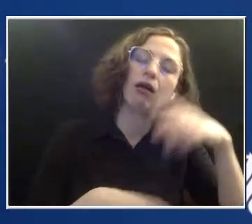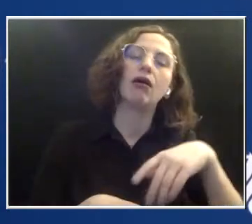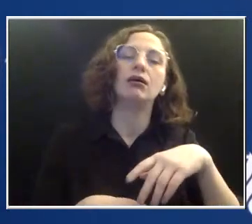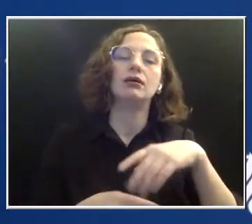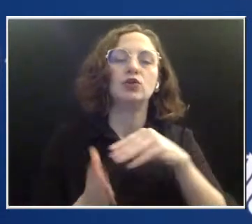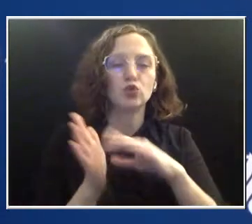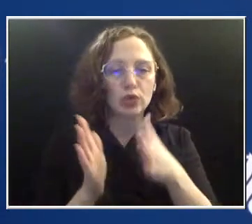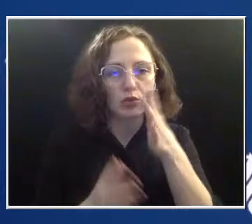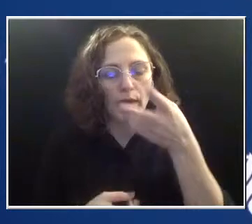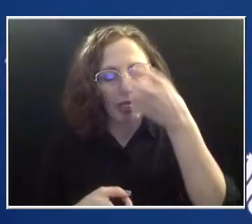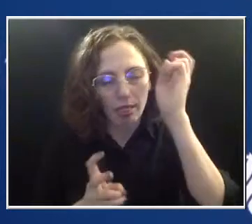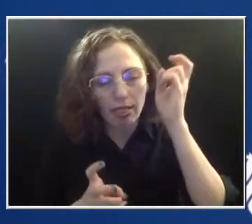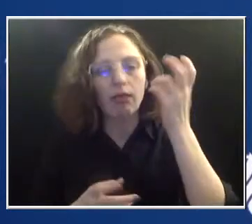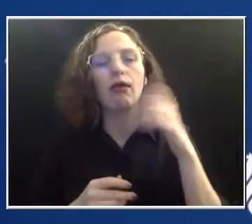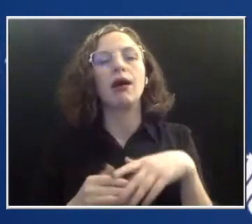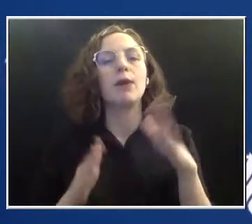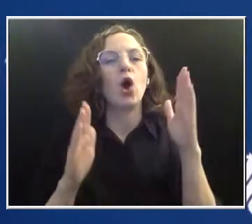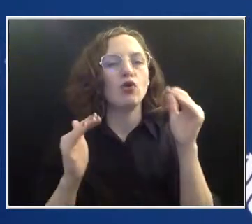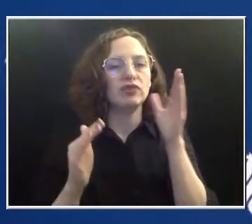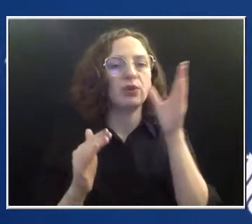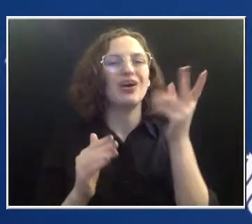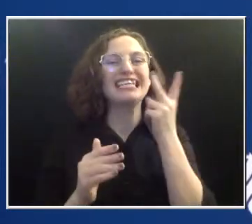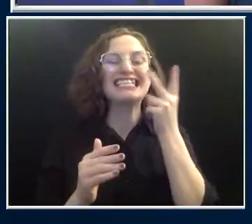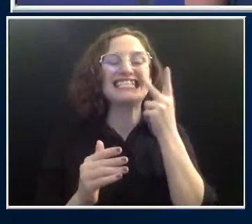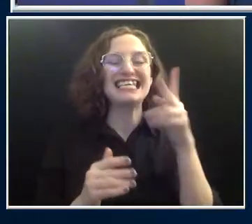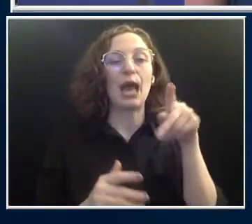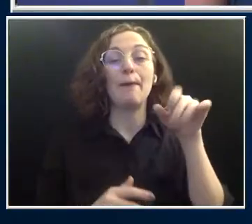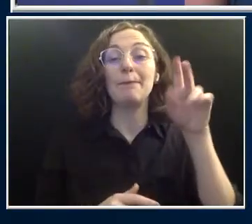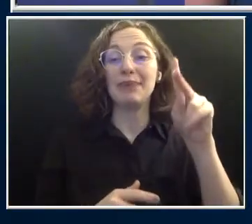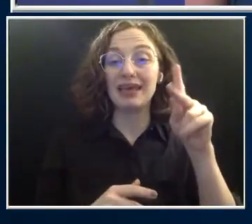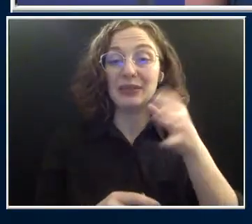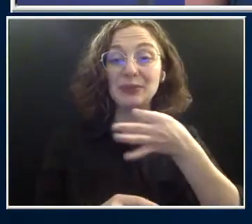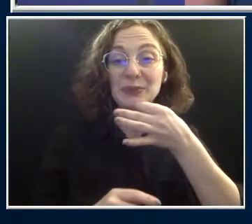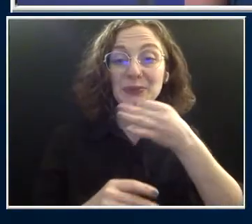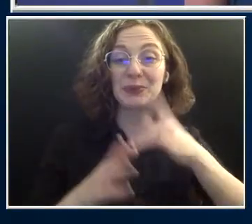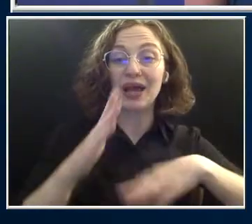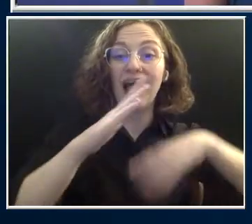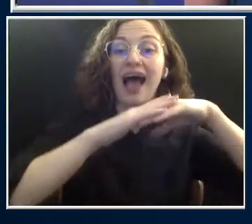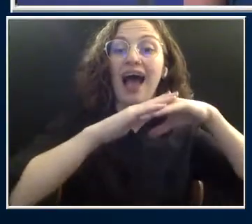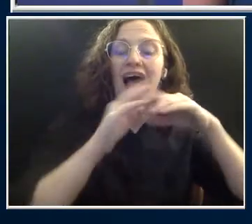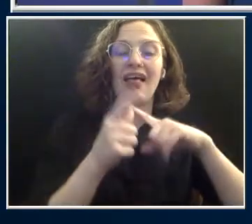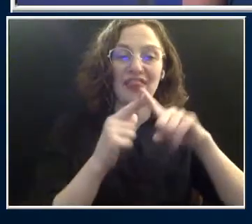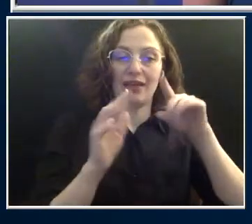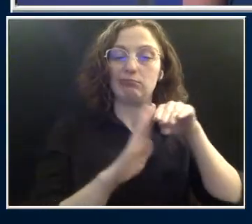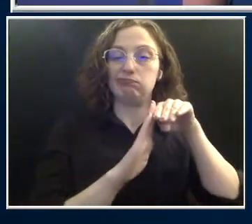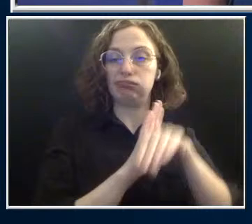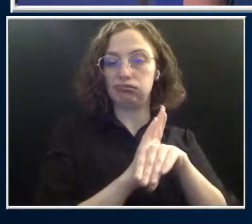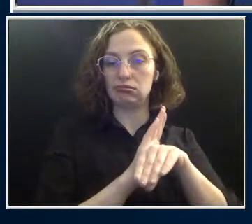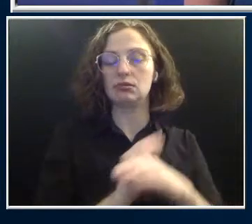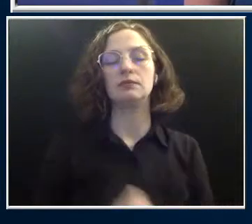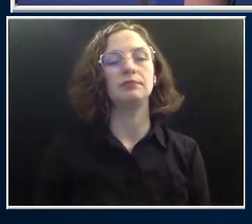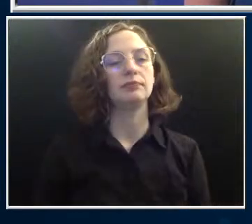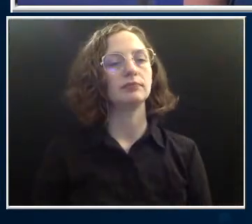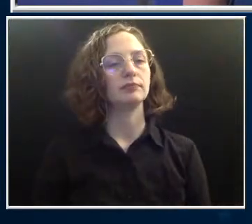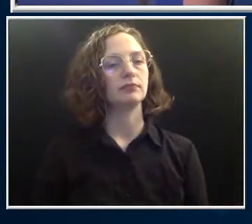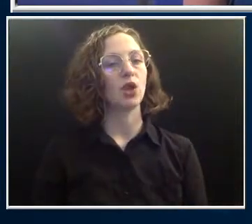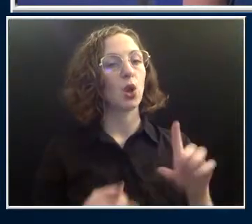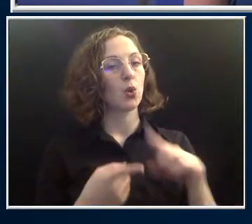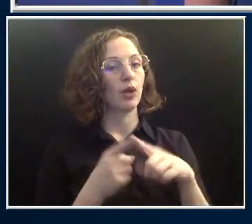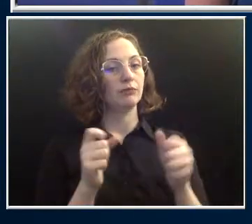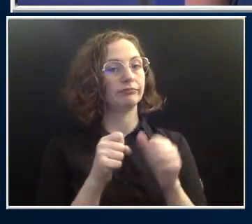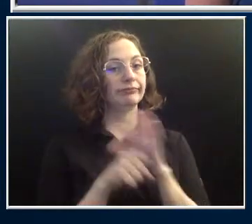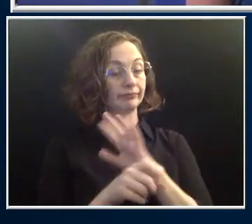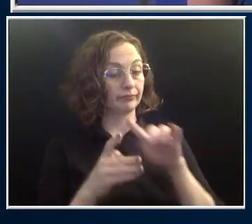to be coming within the next couple weeks, and then we can see a downtrend. And Hawk, I want to ask you about something, because we know that when the pandemic started, we didn't have treatments for COVID like we do